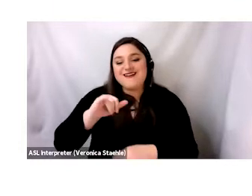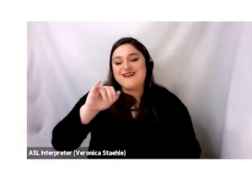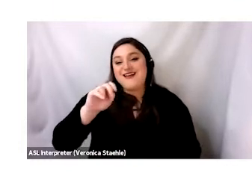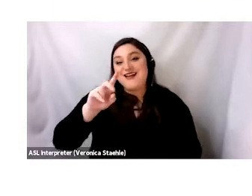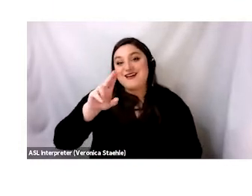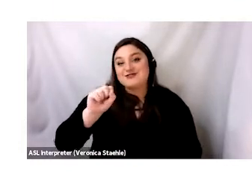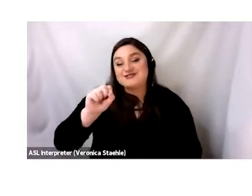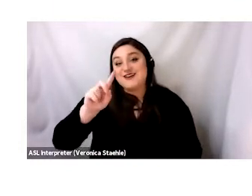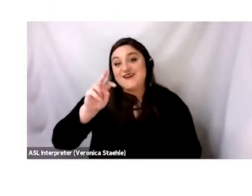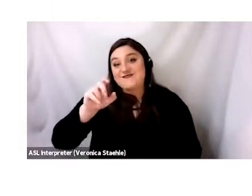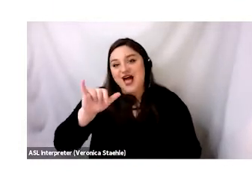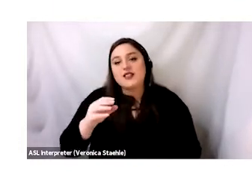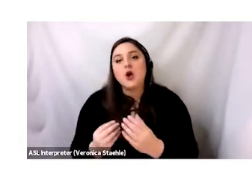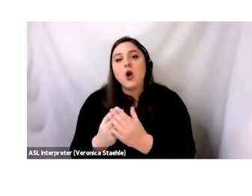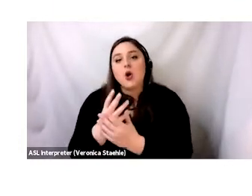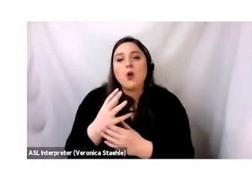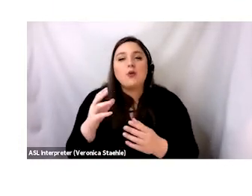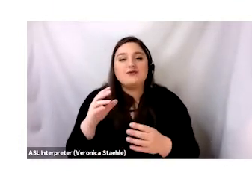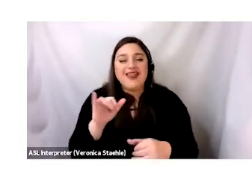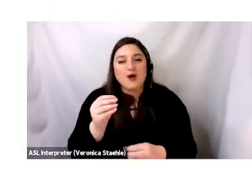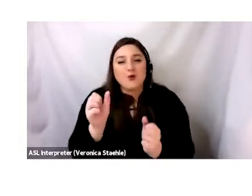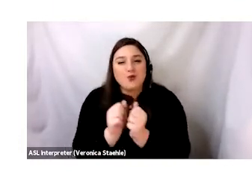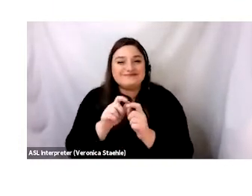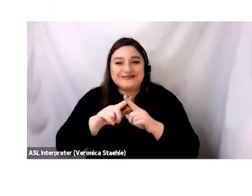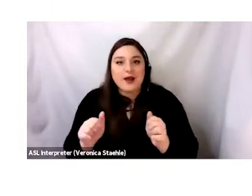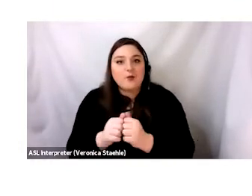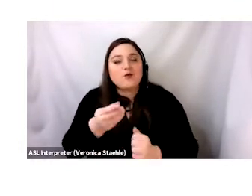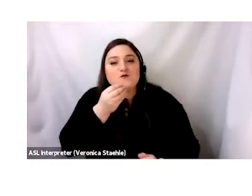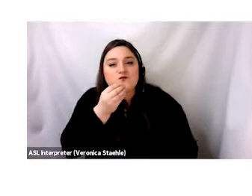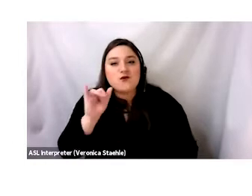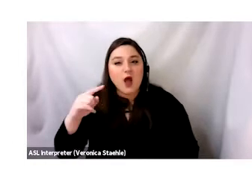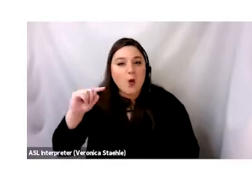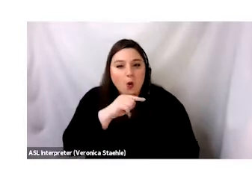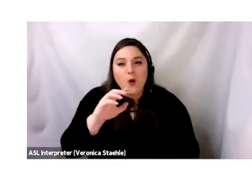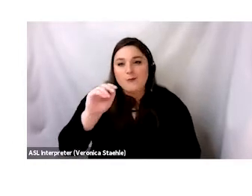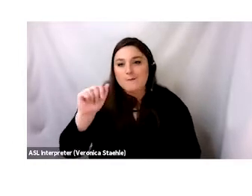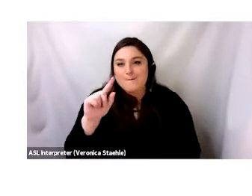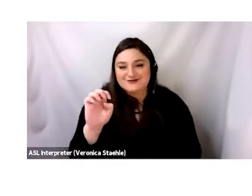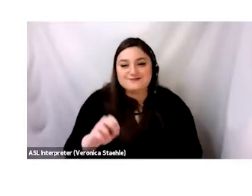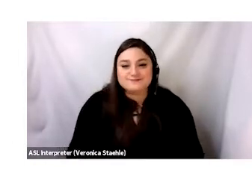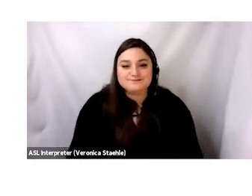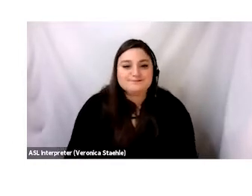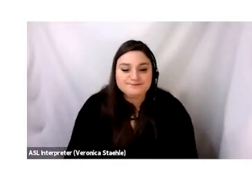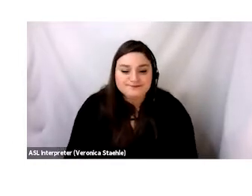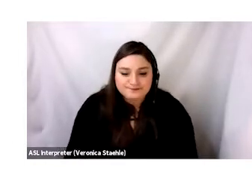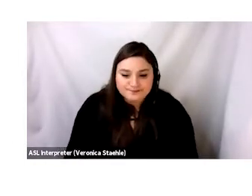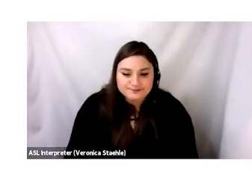back across the globe to East Africa and then West Africa, which both developed their own cotton